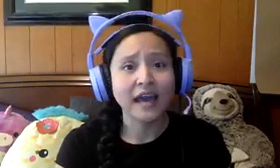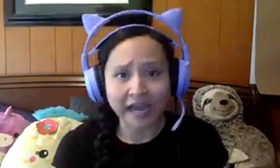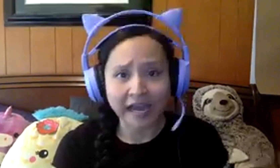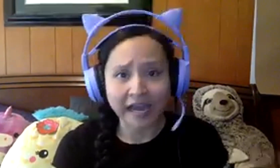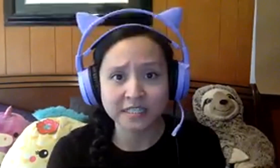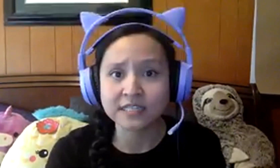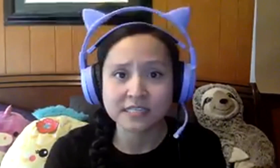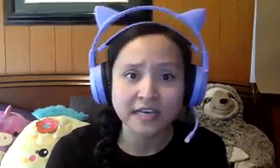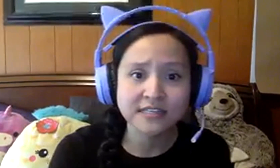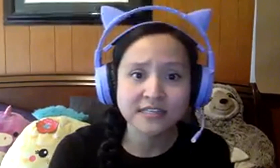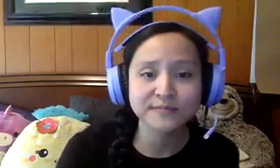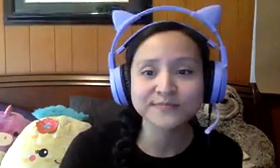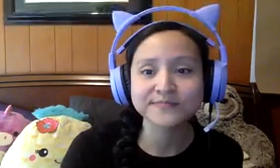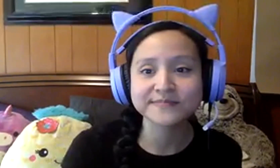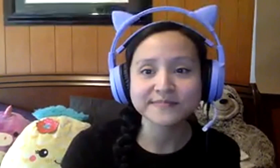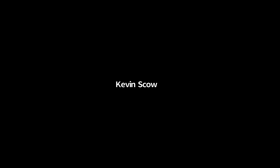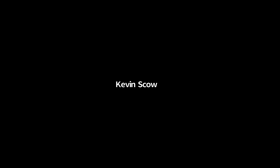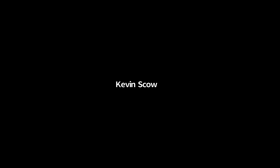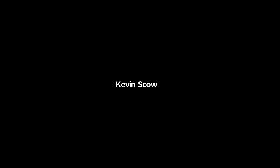illness ever being discussed.